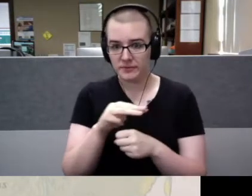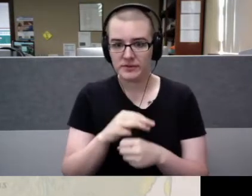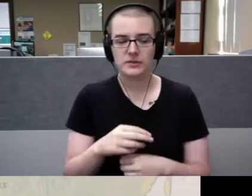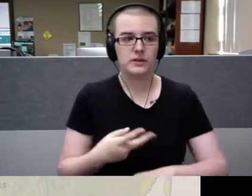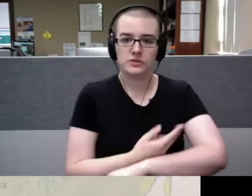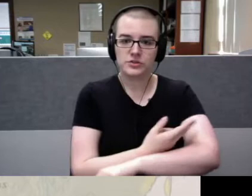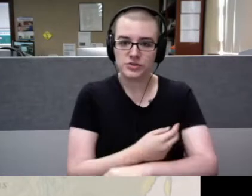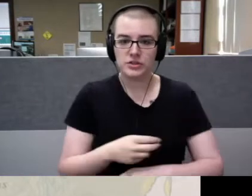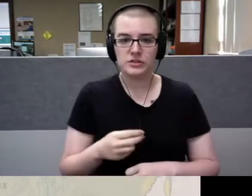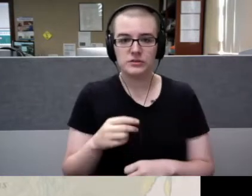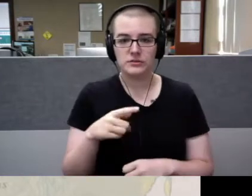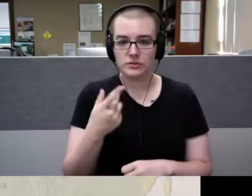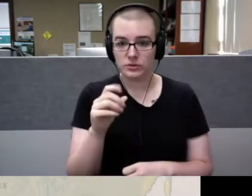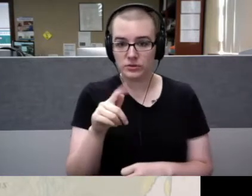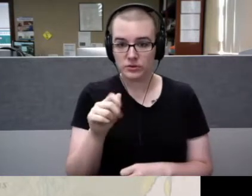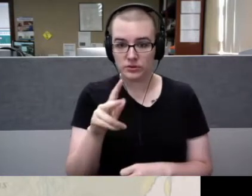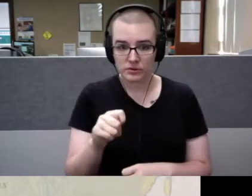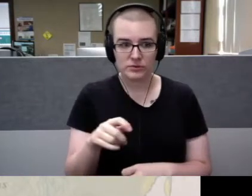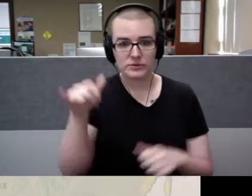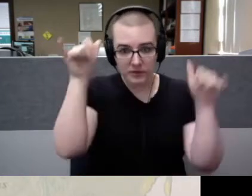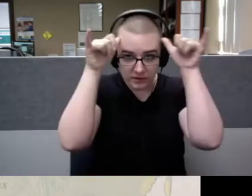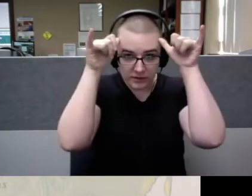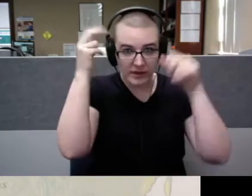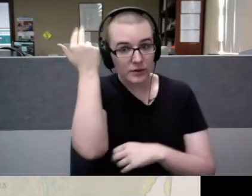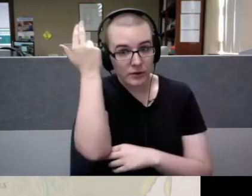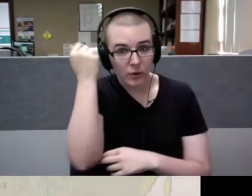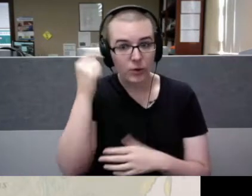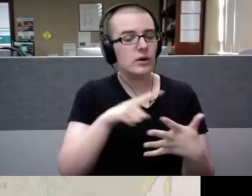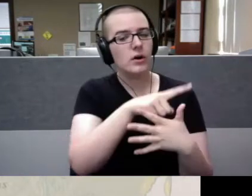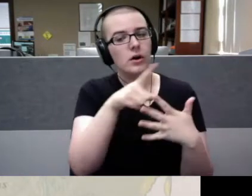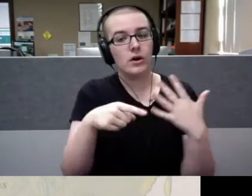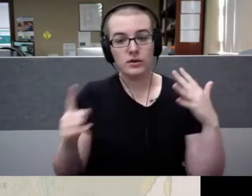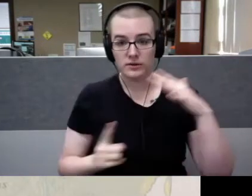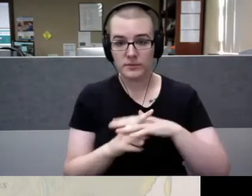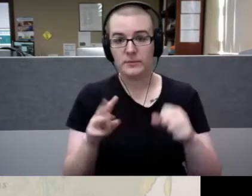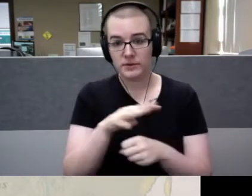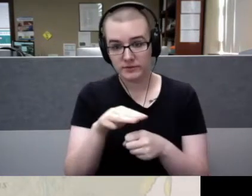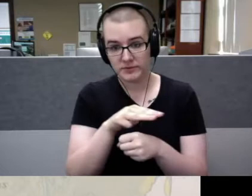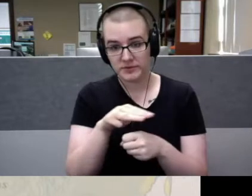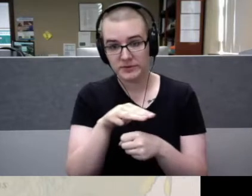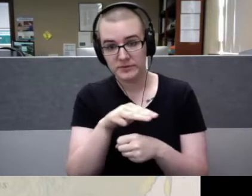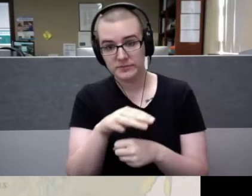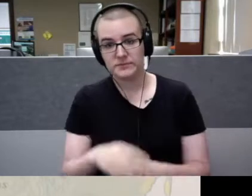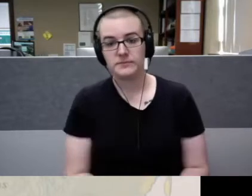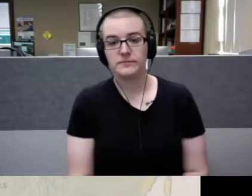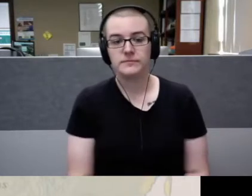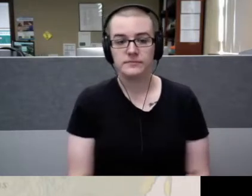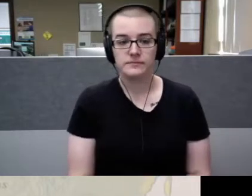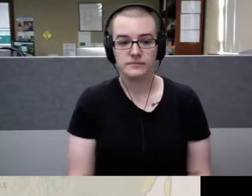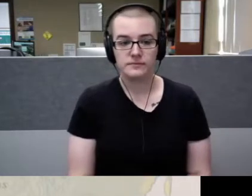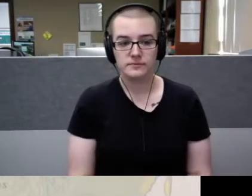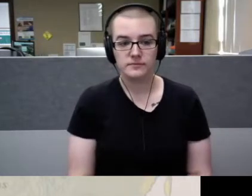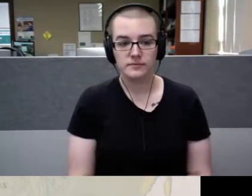goats, cows, and horses all originate in Mesopotamia. And they traded